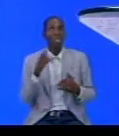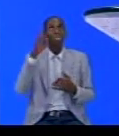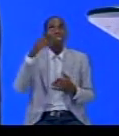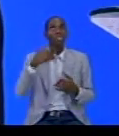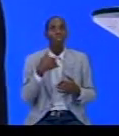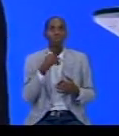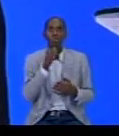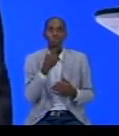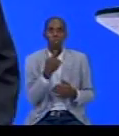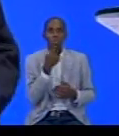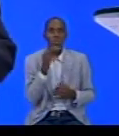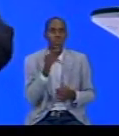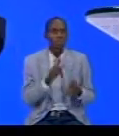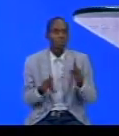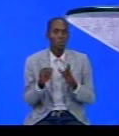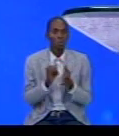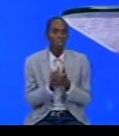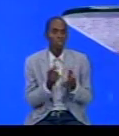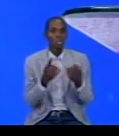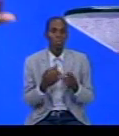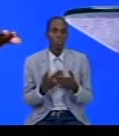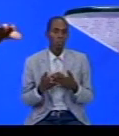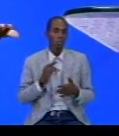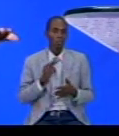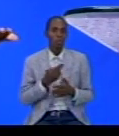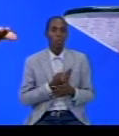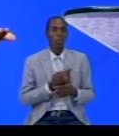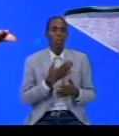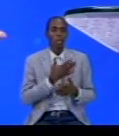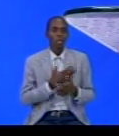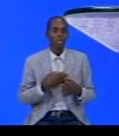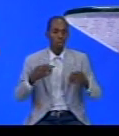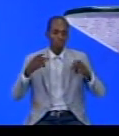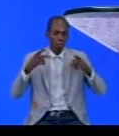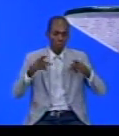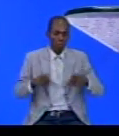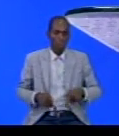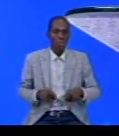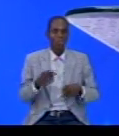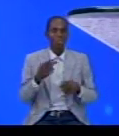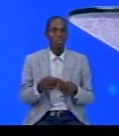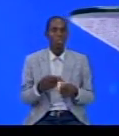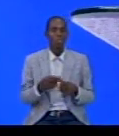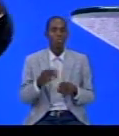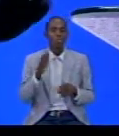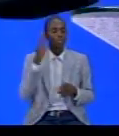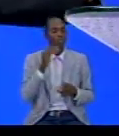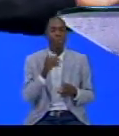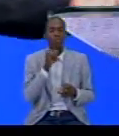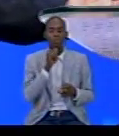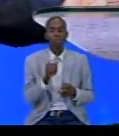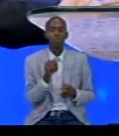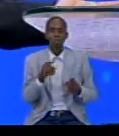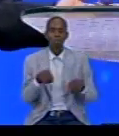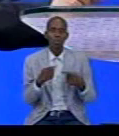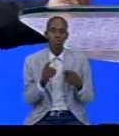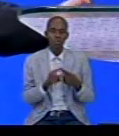disappointed the people who came before us, and the people of the present day is not going to disappoint anyone.